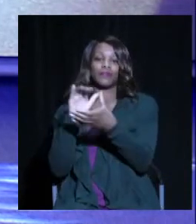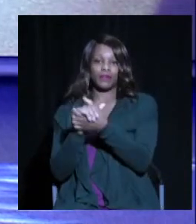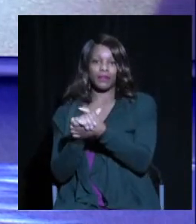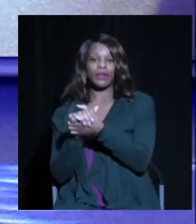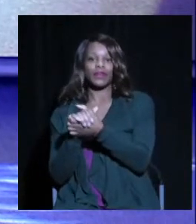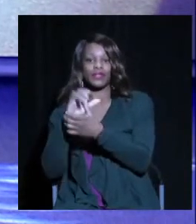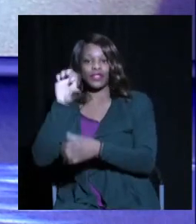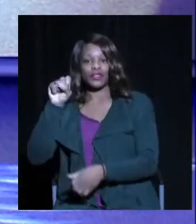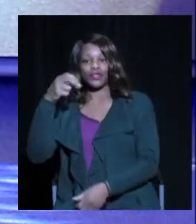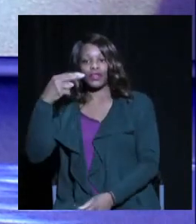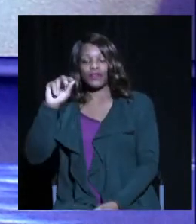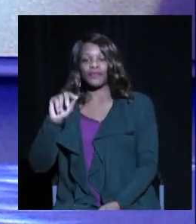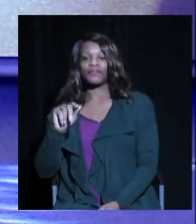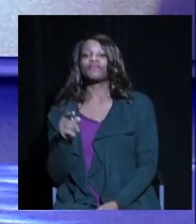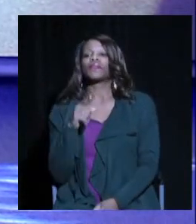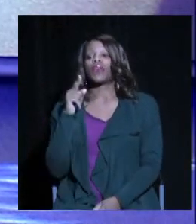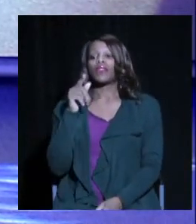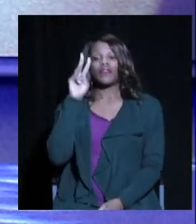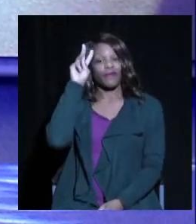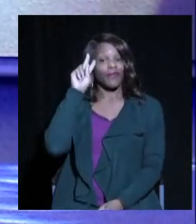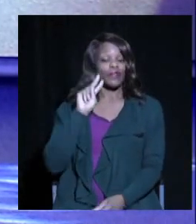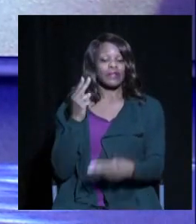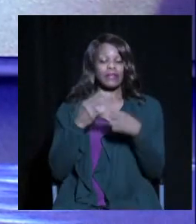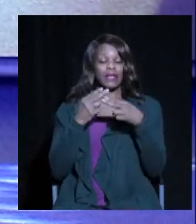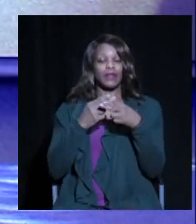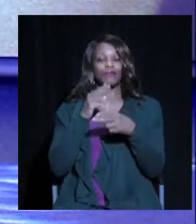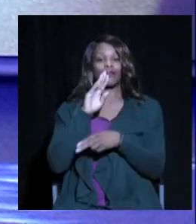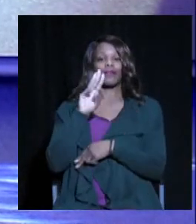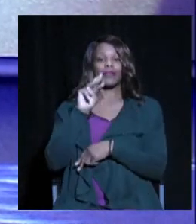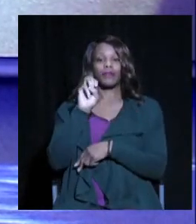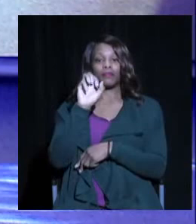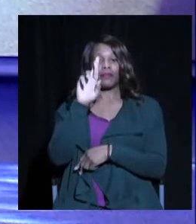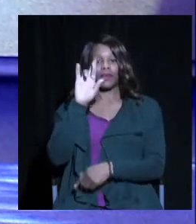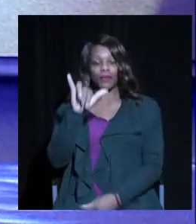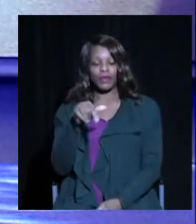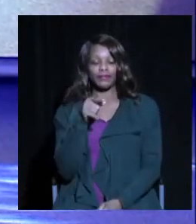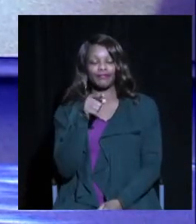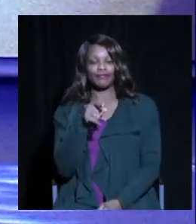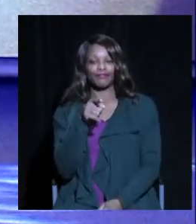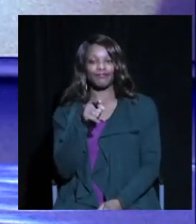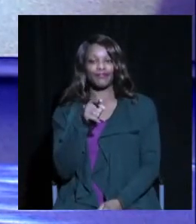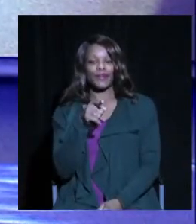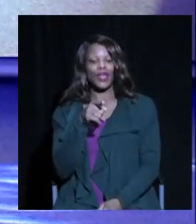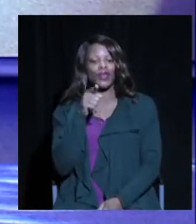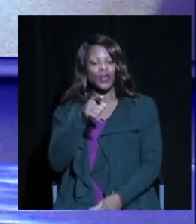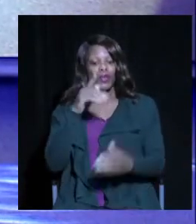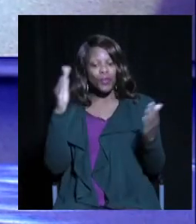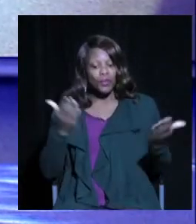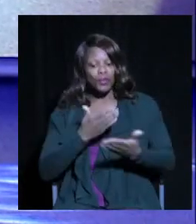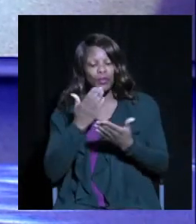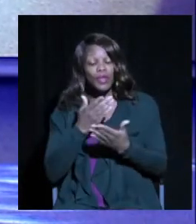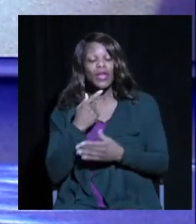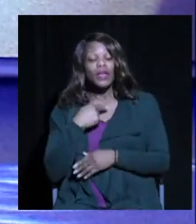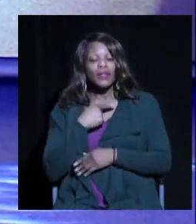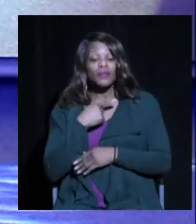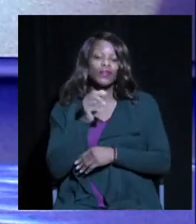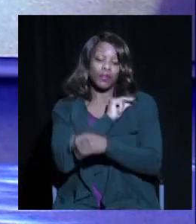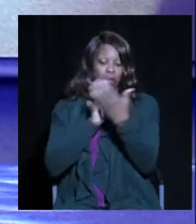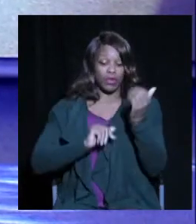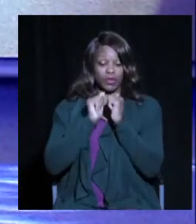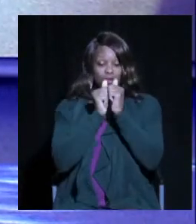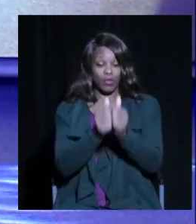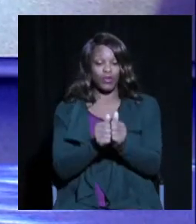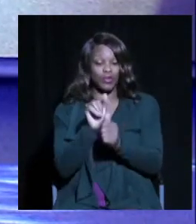The virgin's name was Mary. The angel went to her and said, "Greetings, you who are highly favored. The Lord is with you." Mary